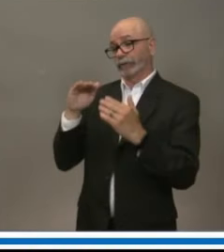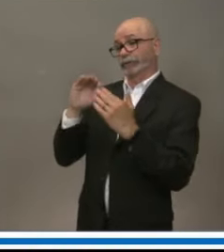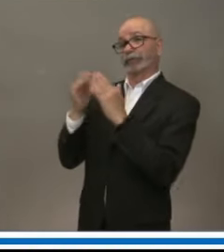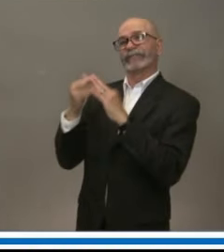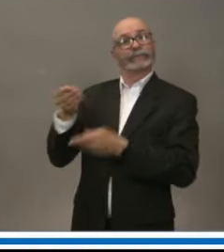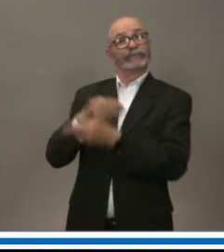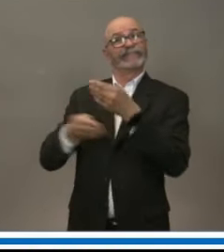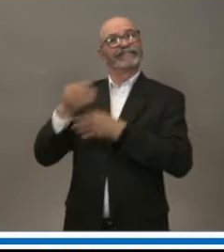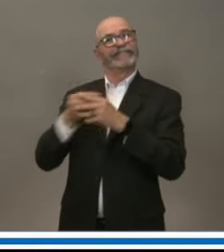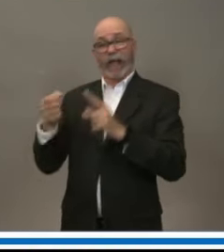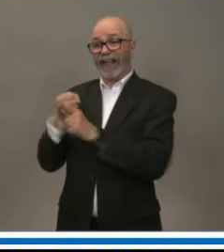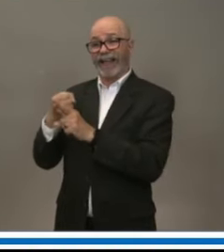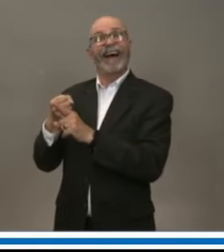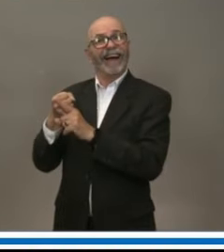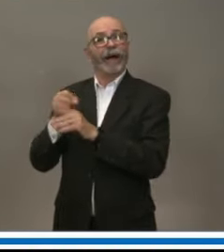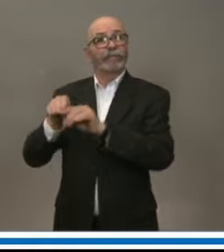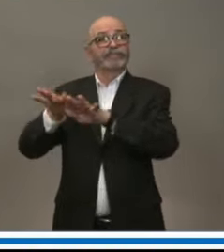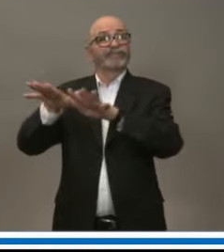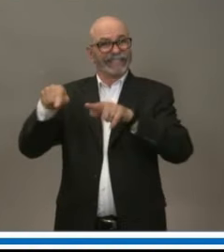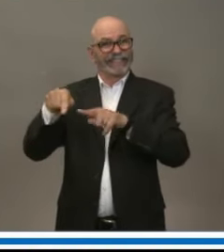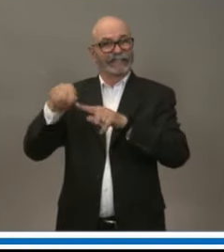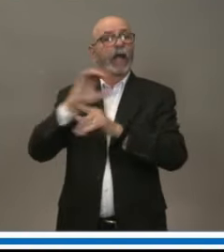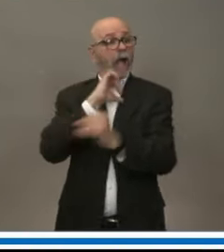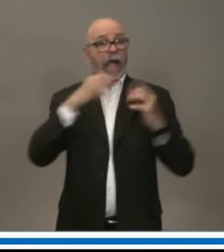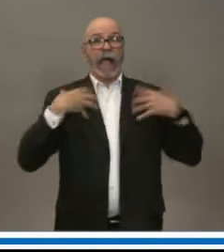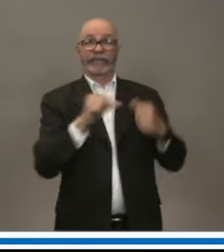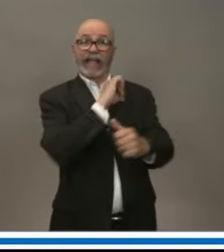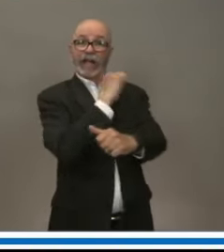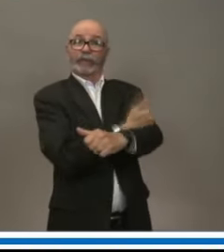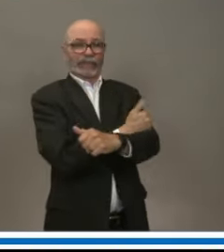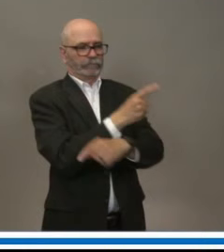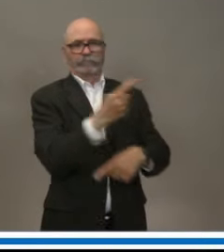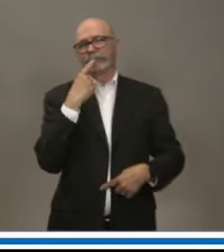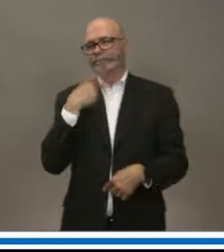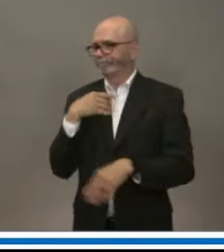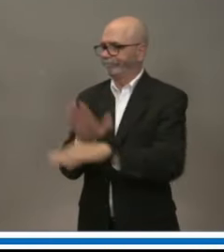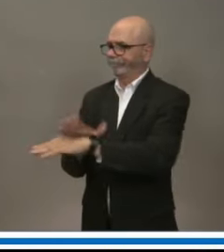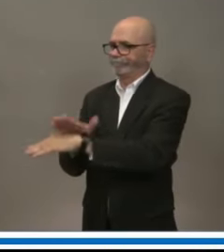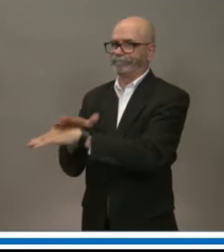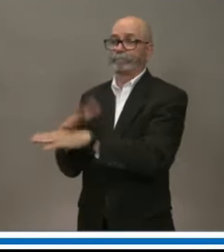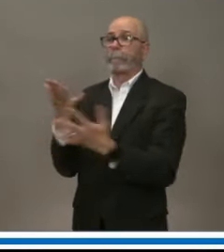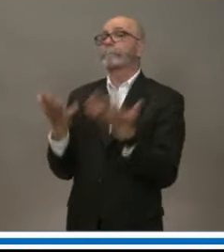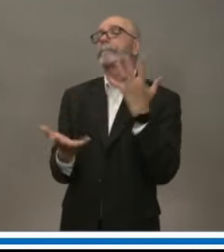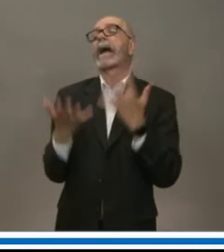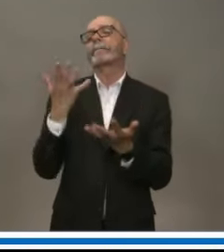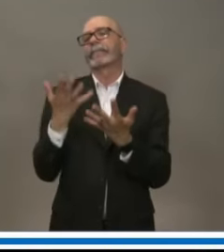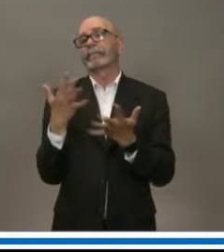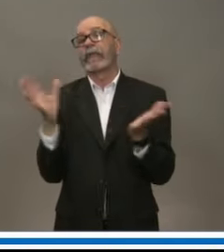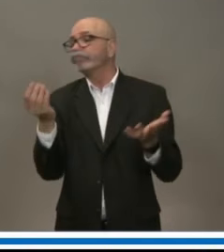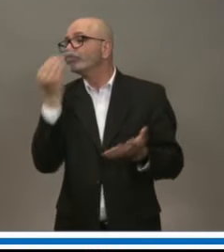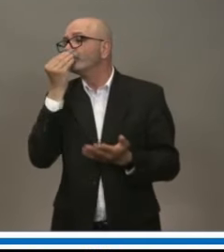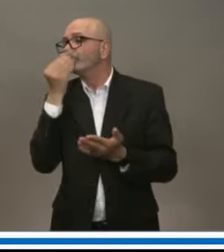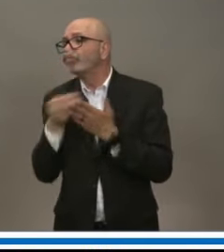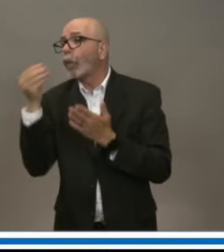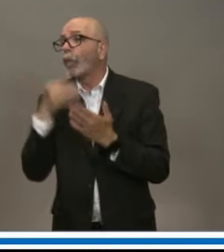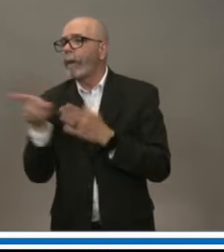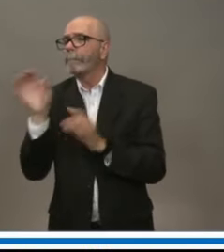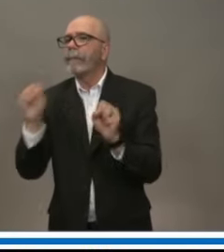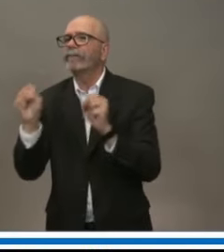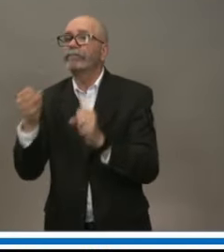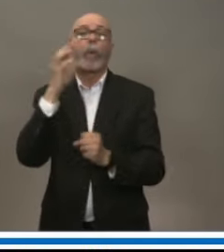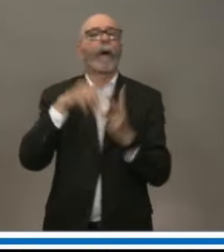several advisories of potential COVID exposure on bus routes and grocery stores. With community spread in mind,